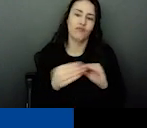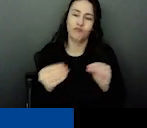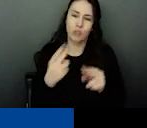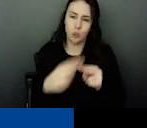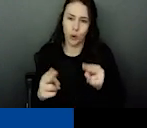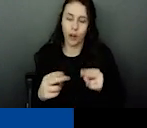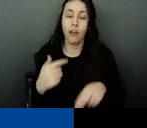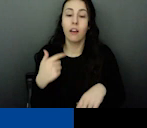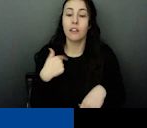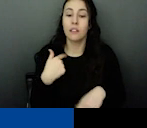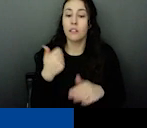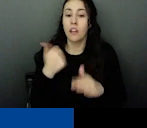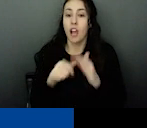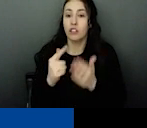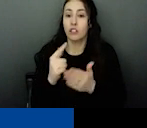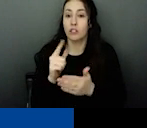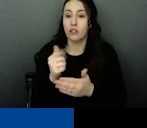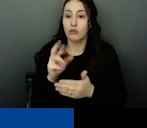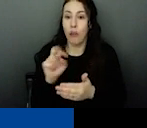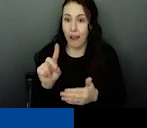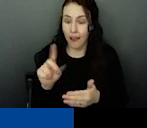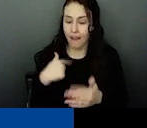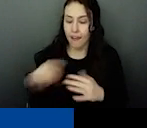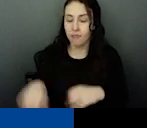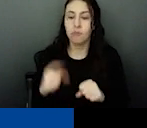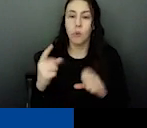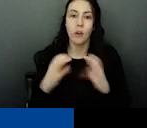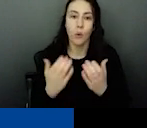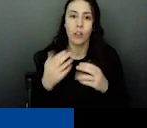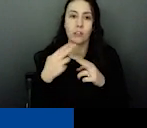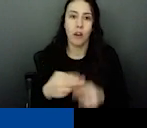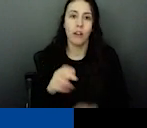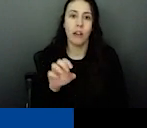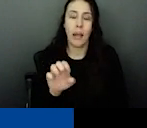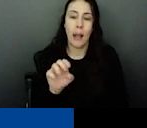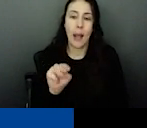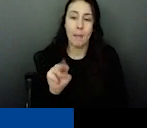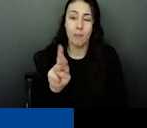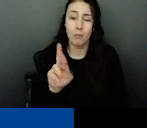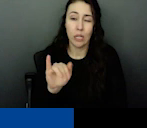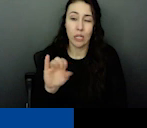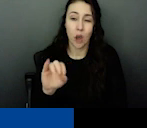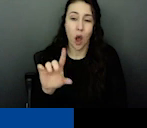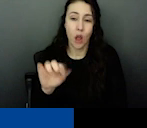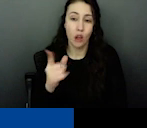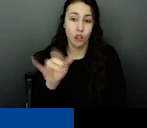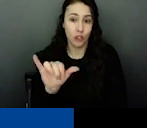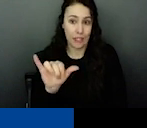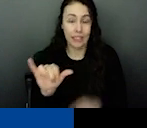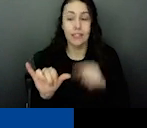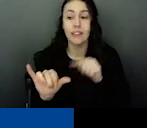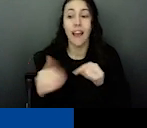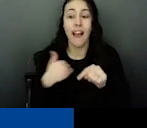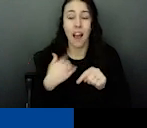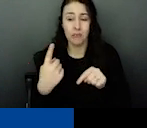an undergrad there, I took a course called embryology, and it had an atlas in it that we needed